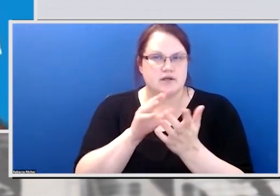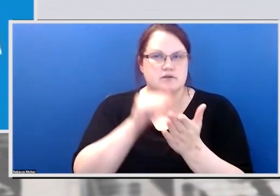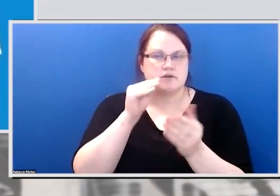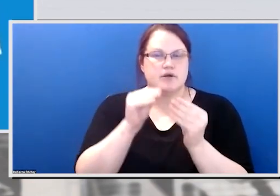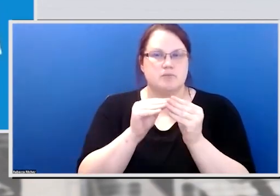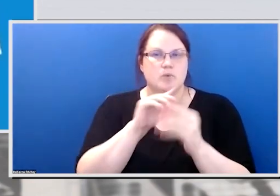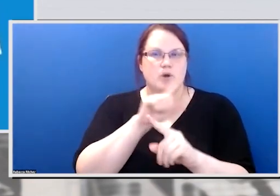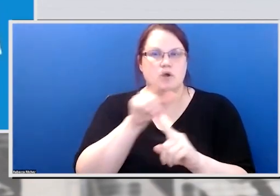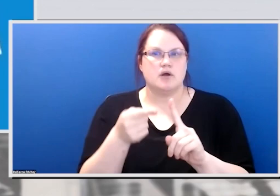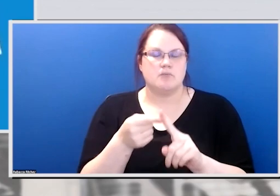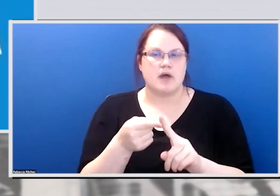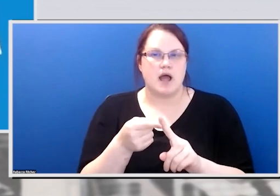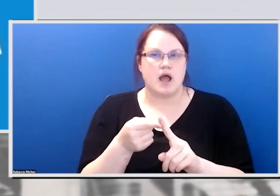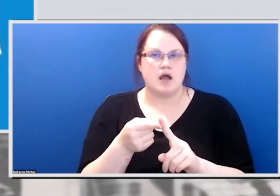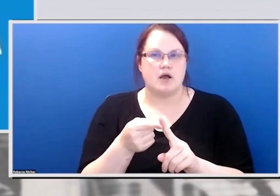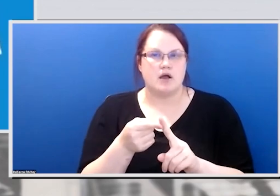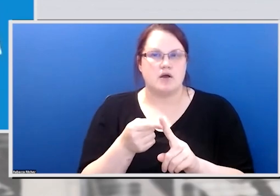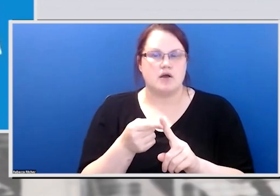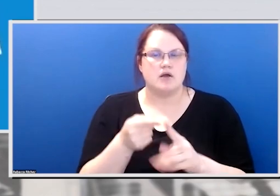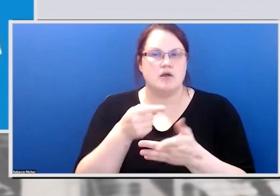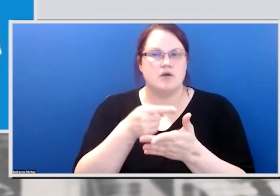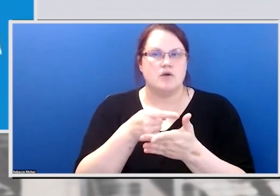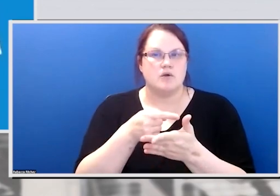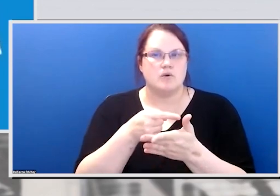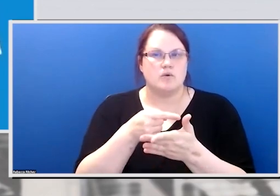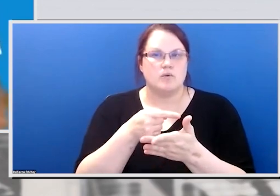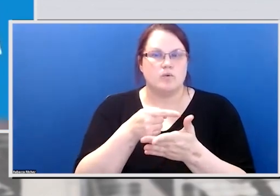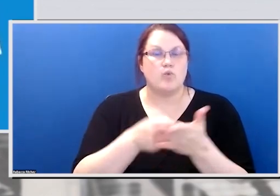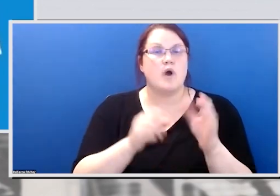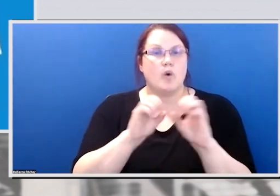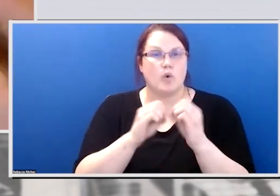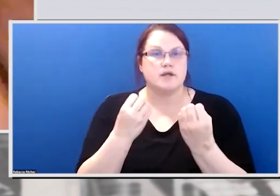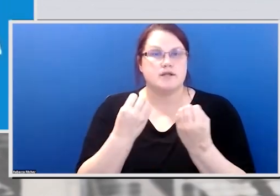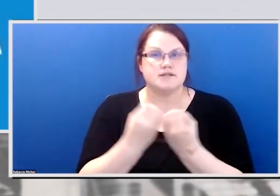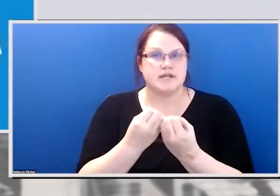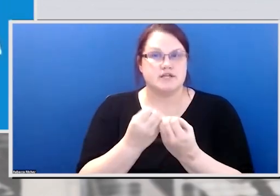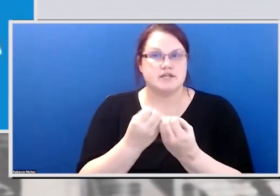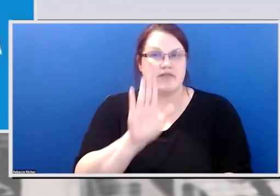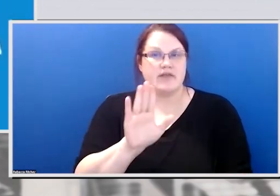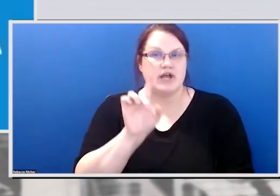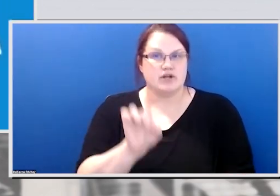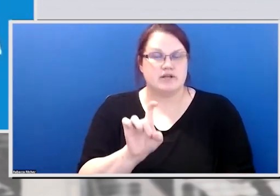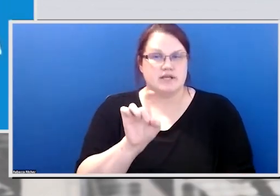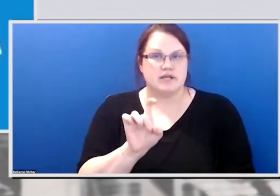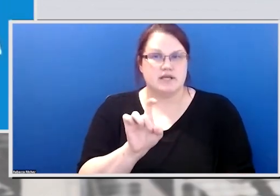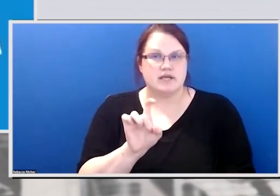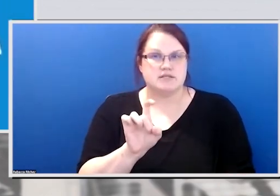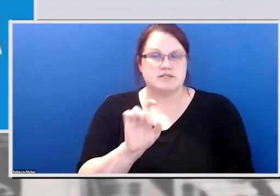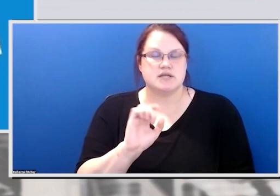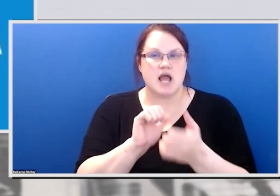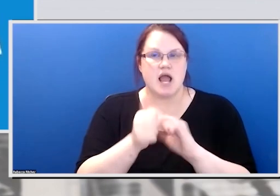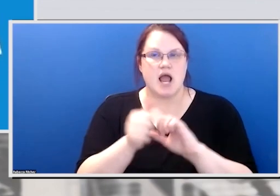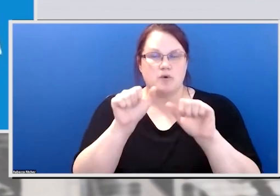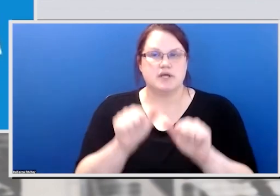the, what the organization and what their needs are and space needs are and how we can